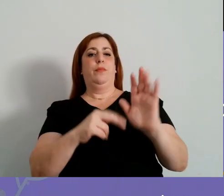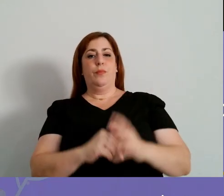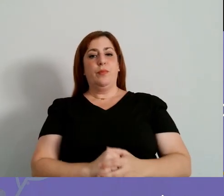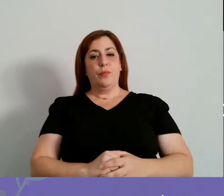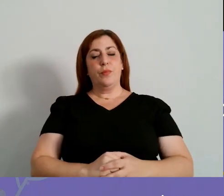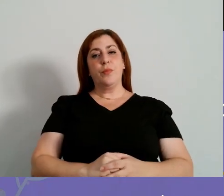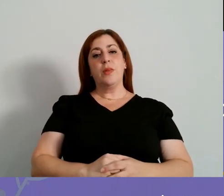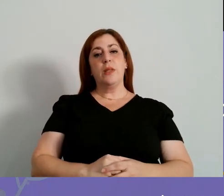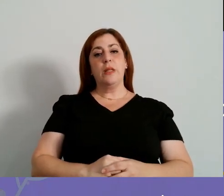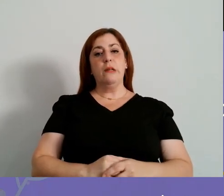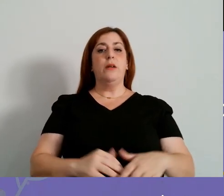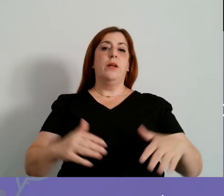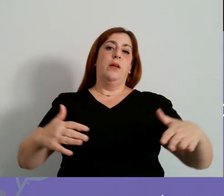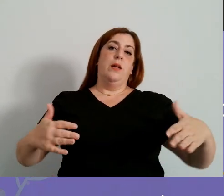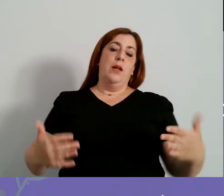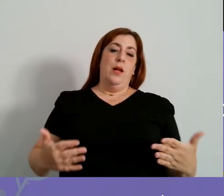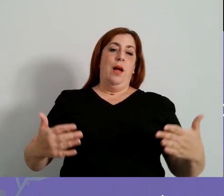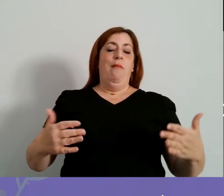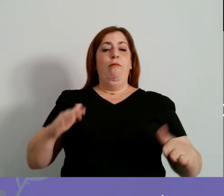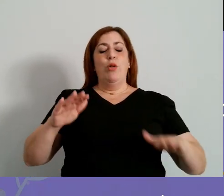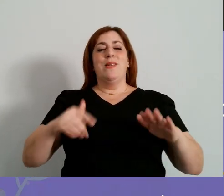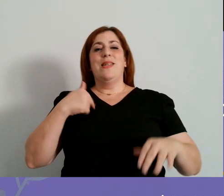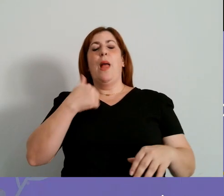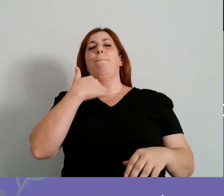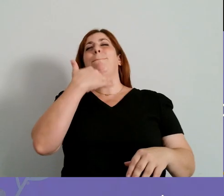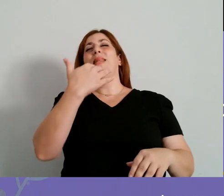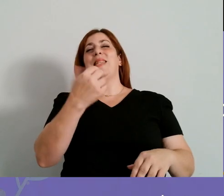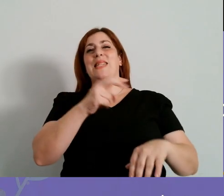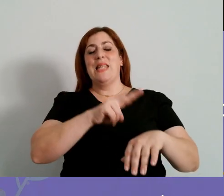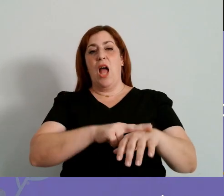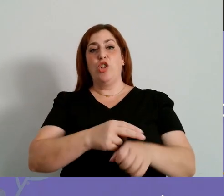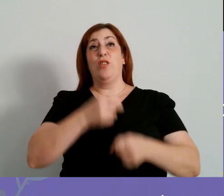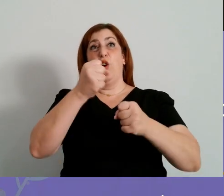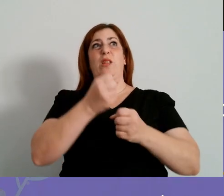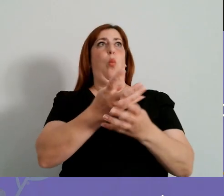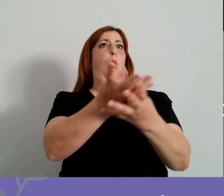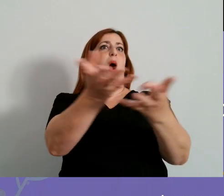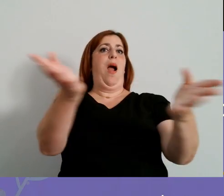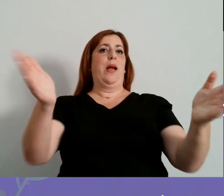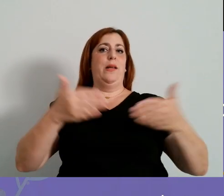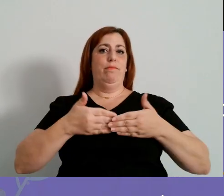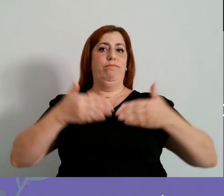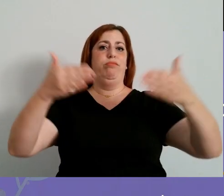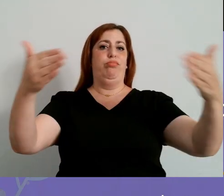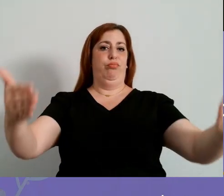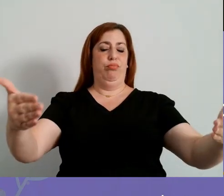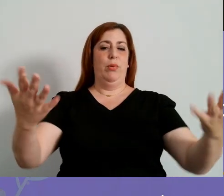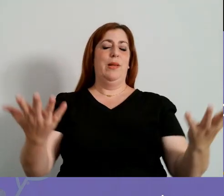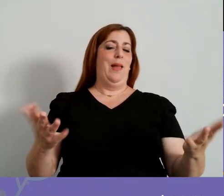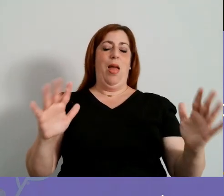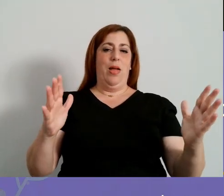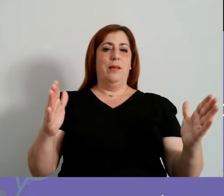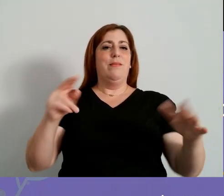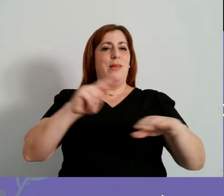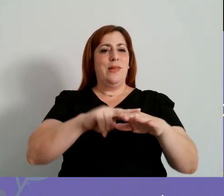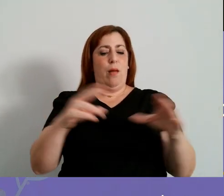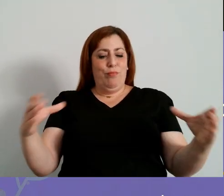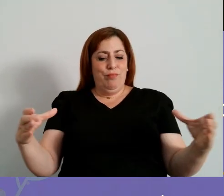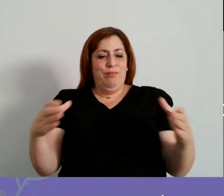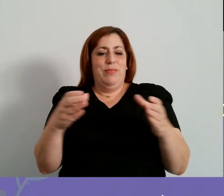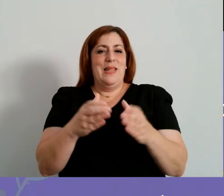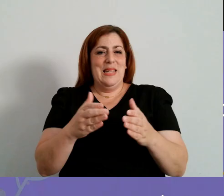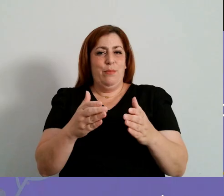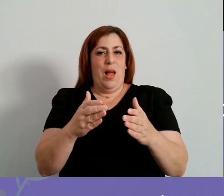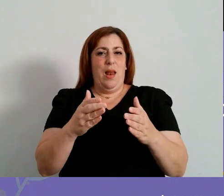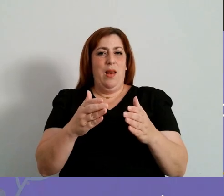Again, someone might not necessarily be able to advocate wider scale all the time. Again, keeping yourself sane and